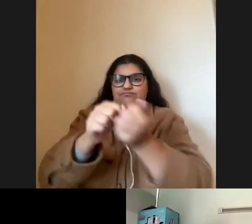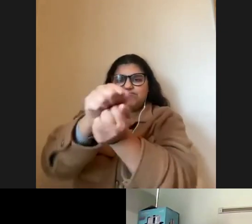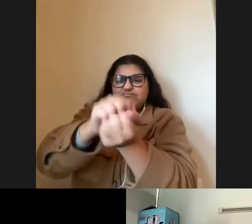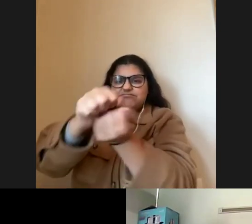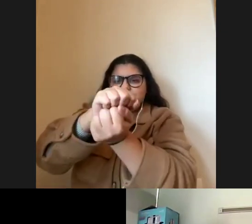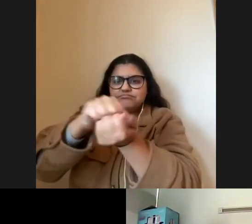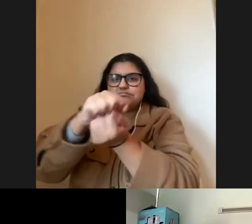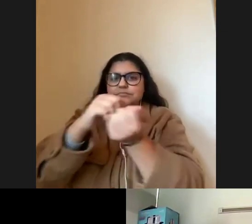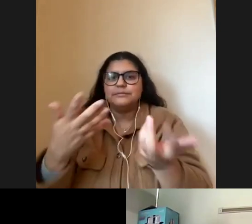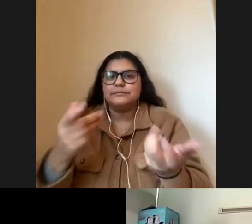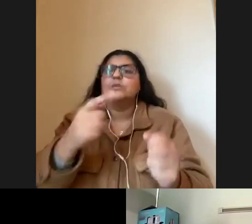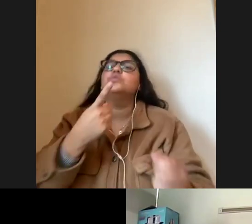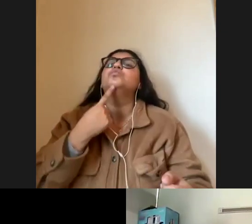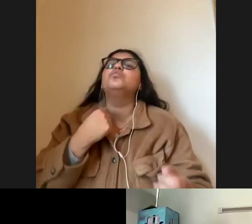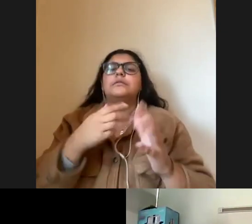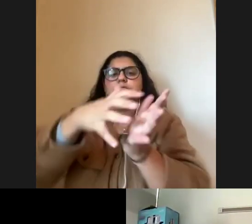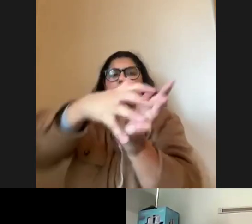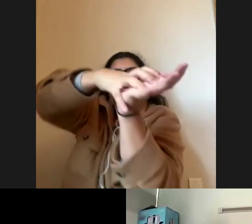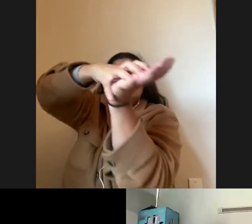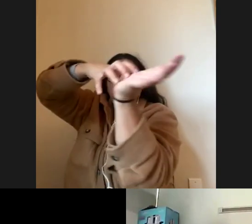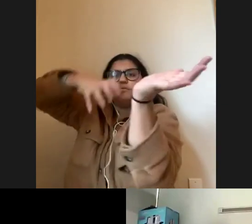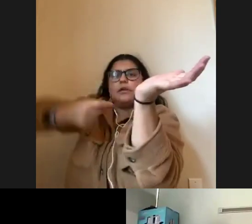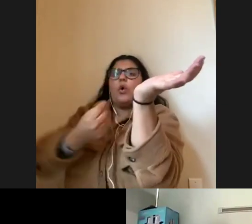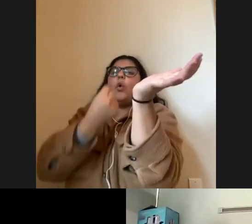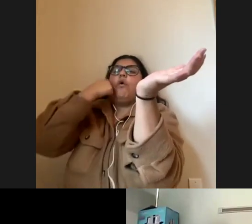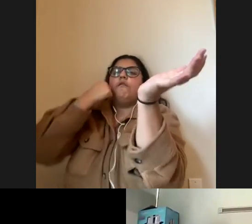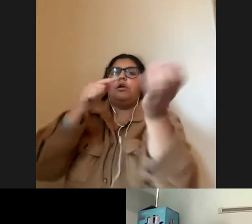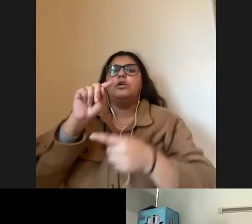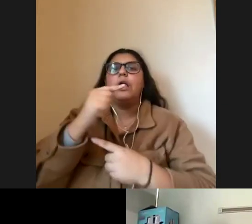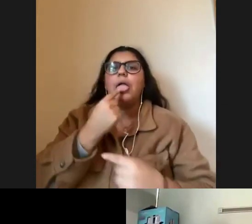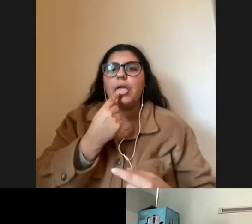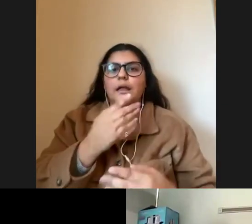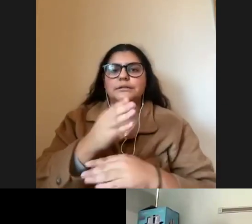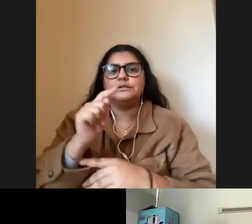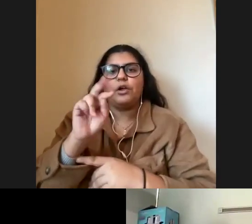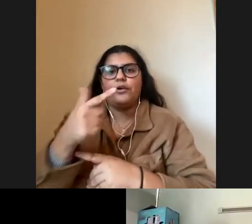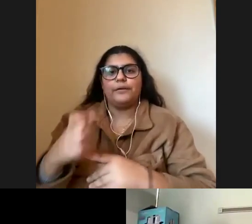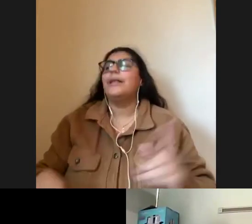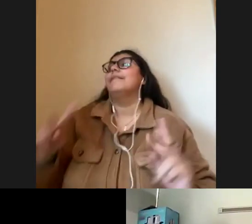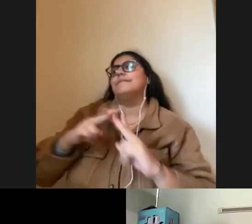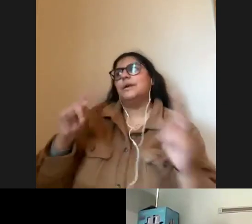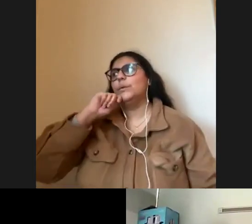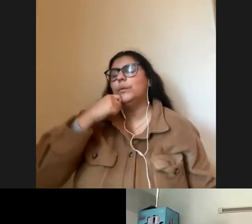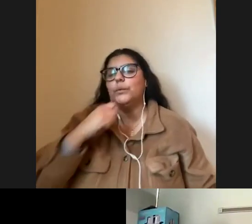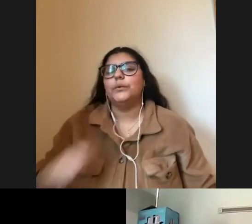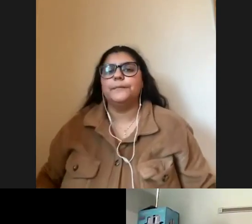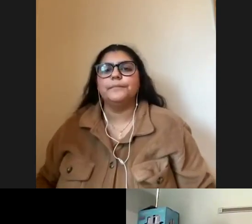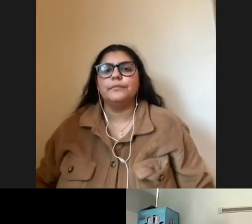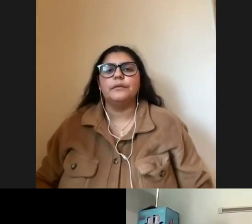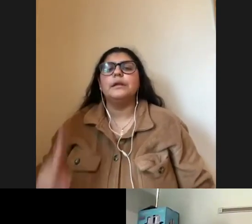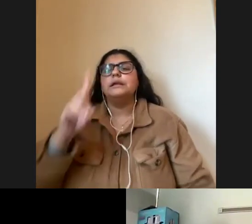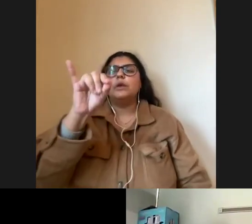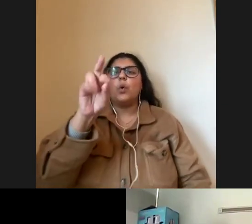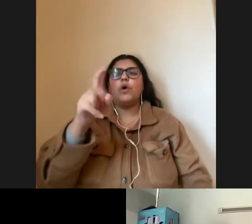they'll basically rake it over with the teeth on their tongue. Super cool. Yeah. Um, uh, Dior from